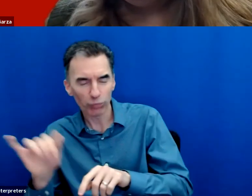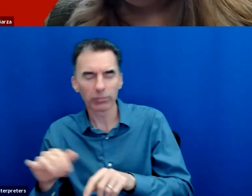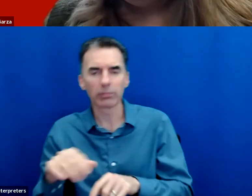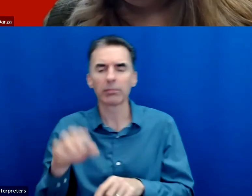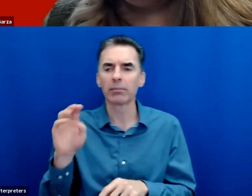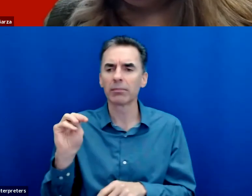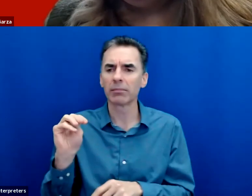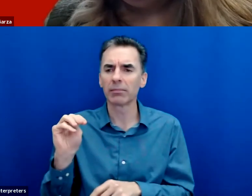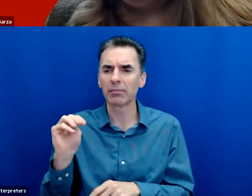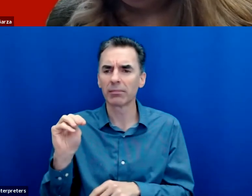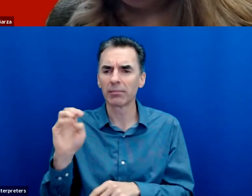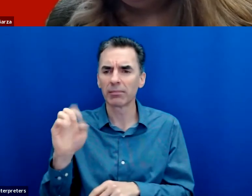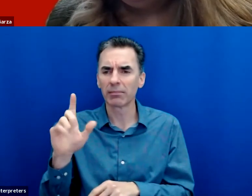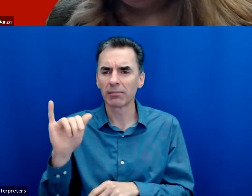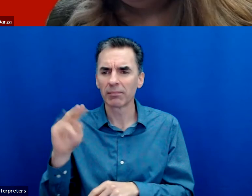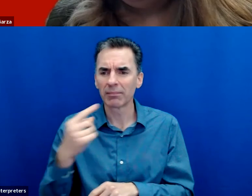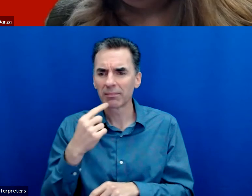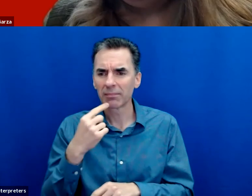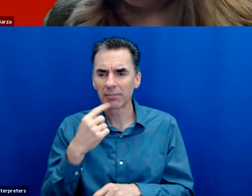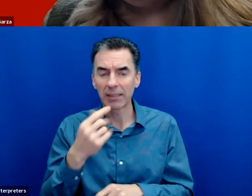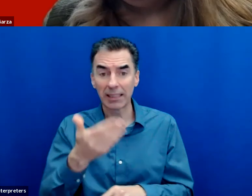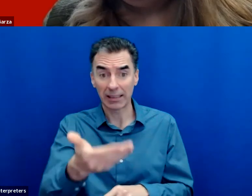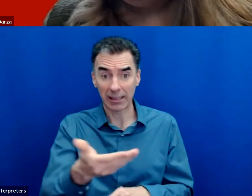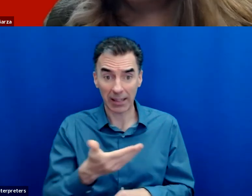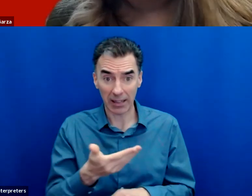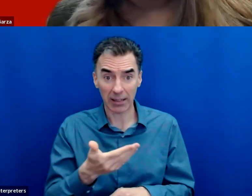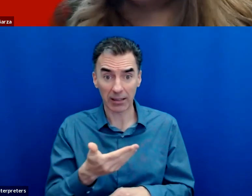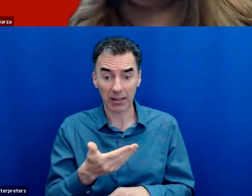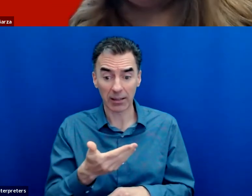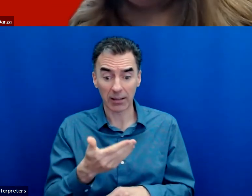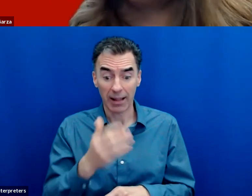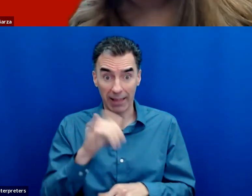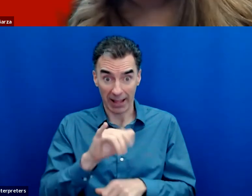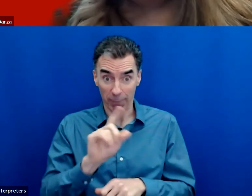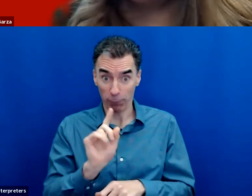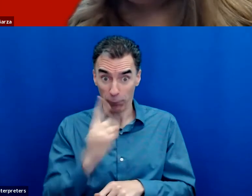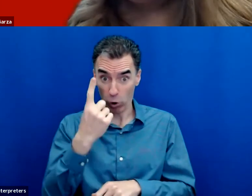Nalene asks, does date of hire mean first contractual date? Yes, it does.